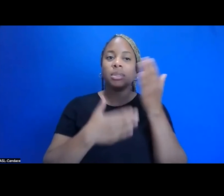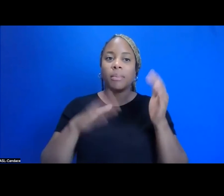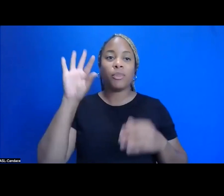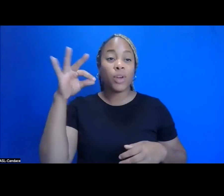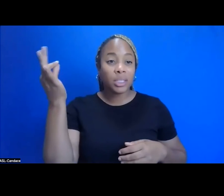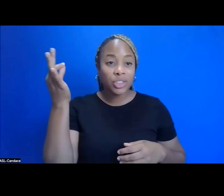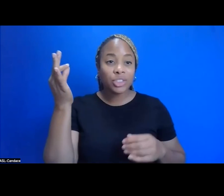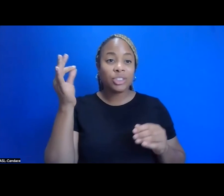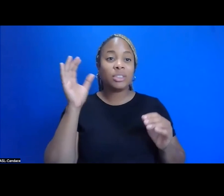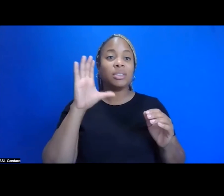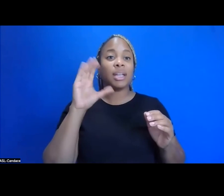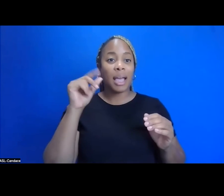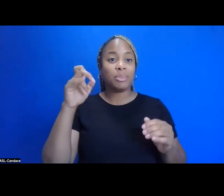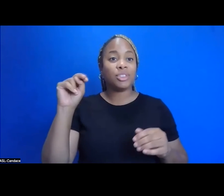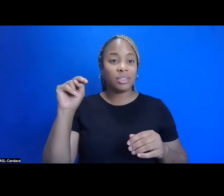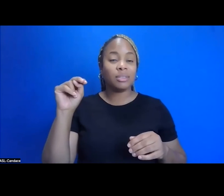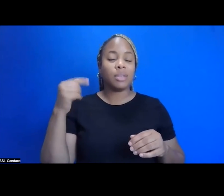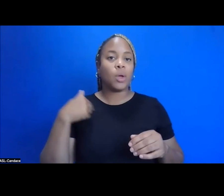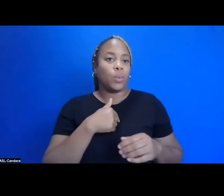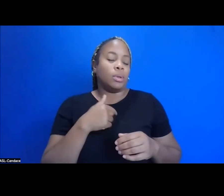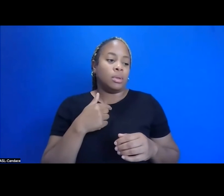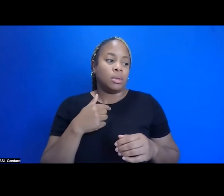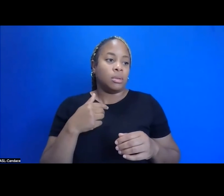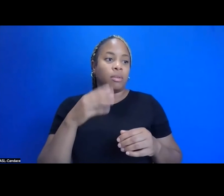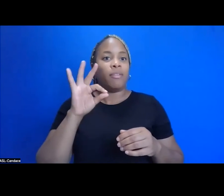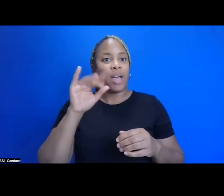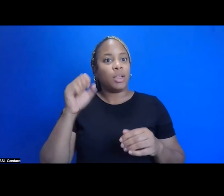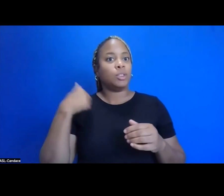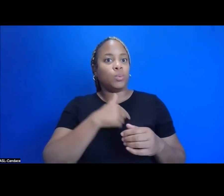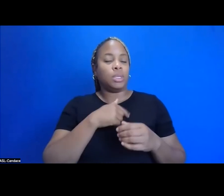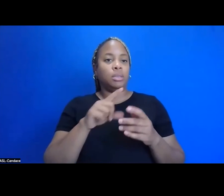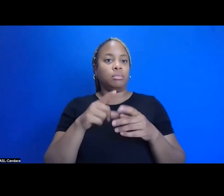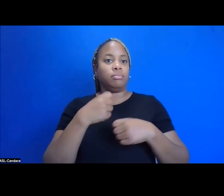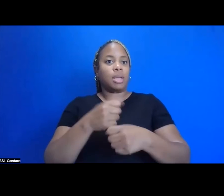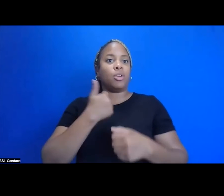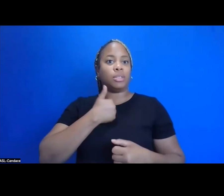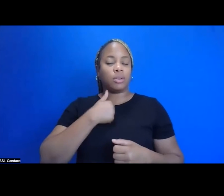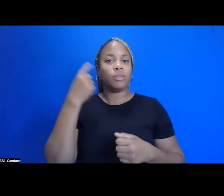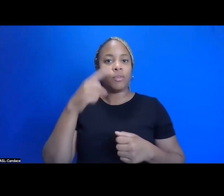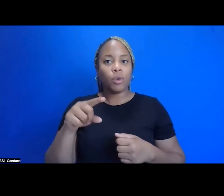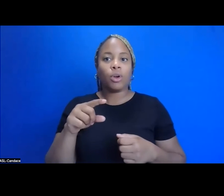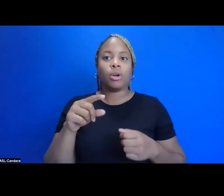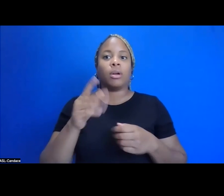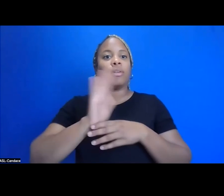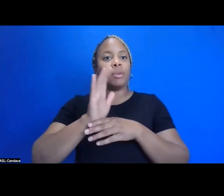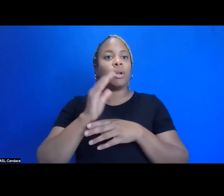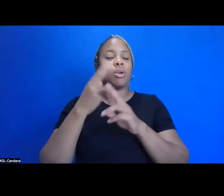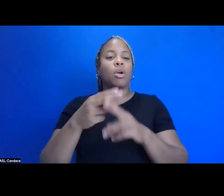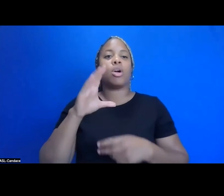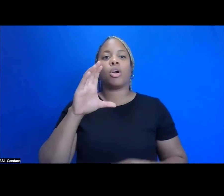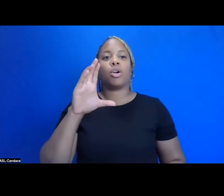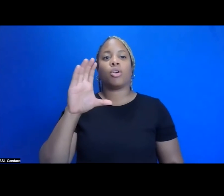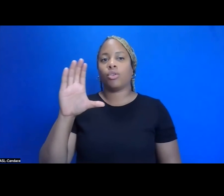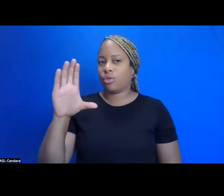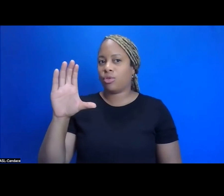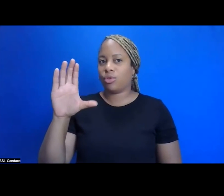French captions, which were actually files that we commissioned ourselves for a screening of a film called Crime Wave. We